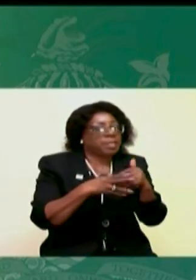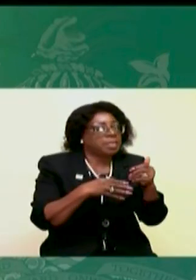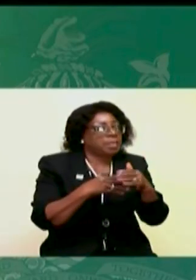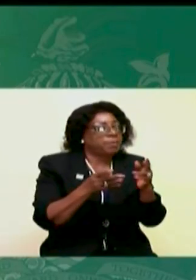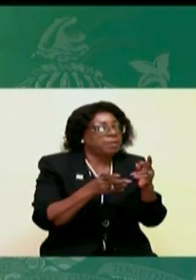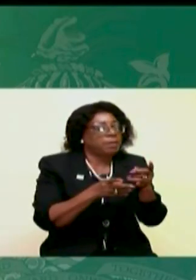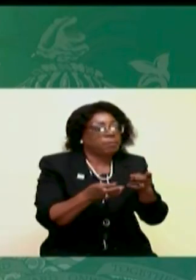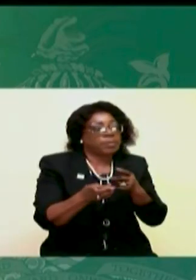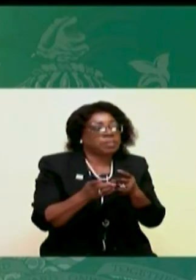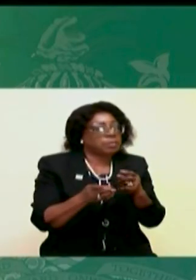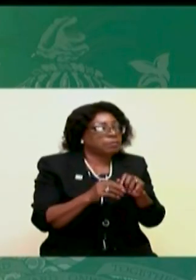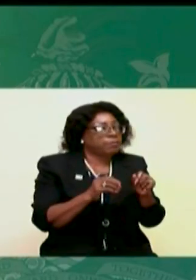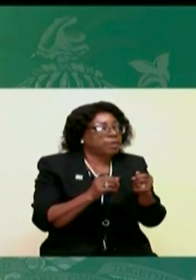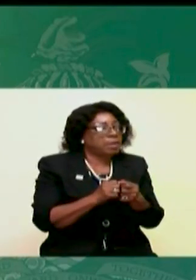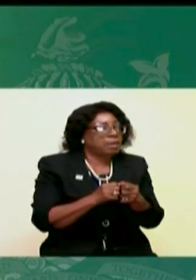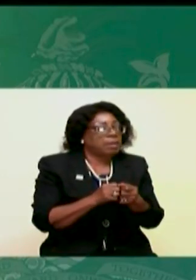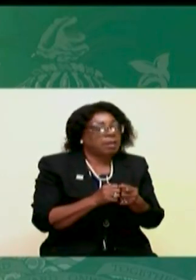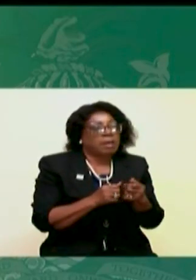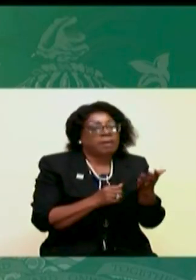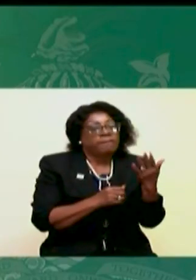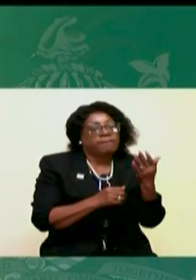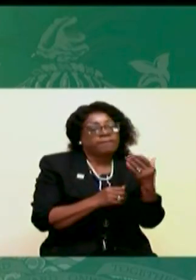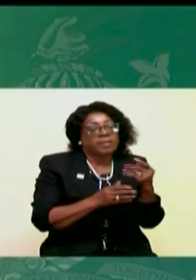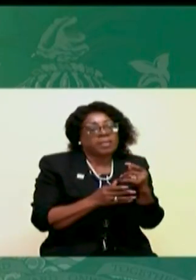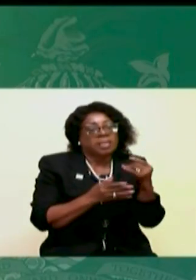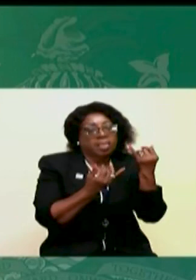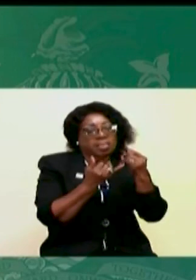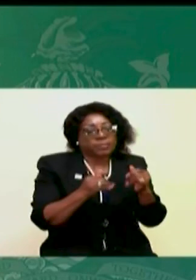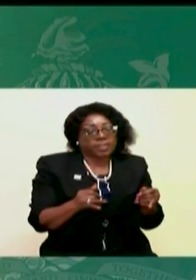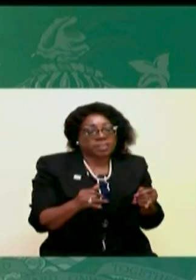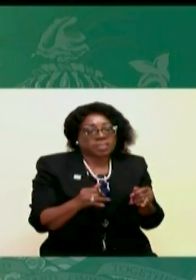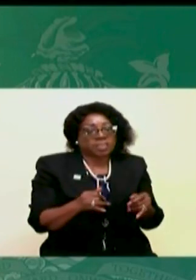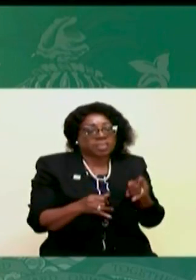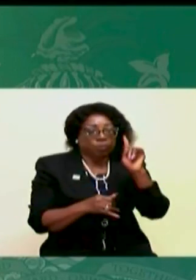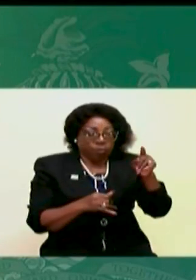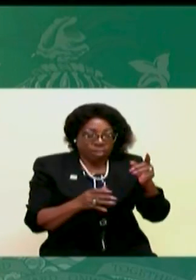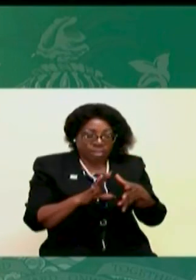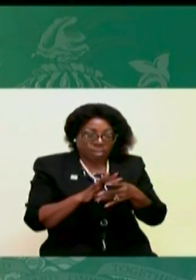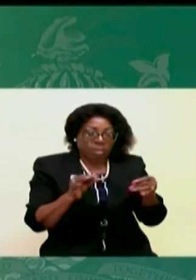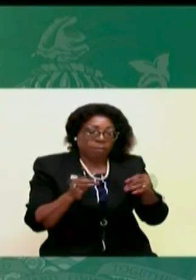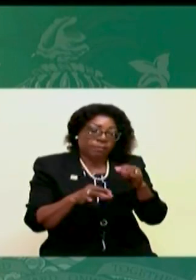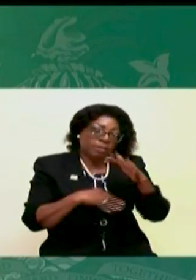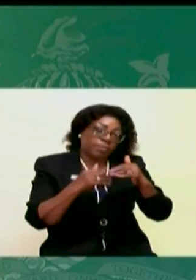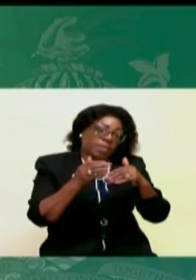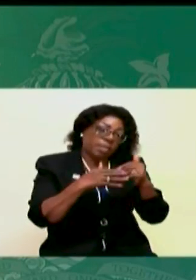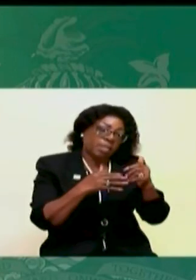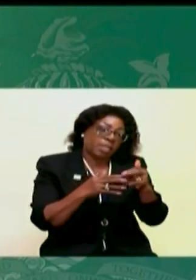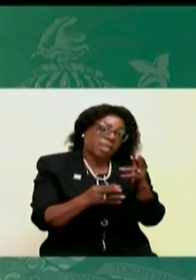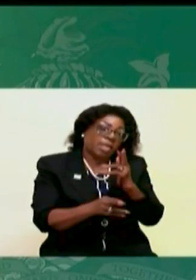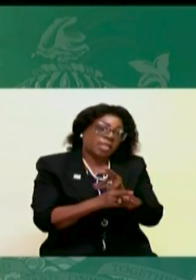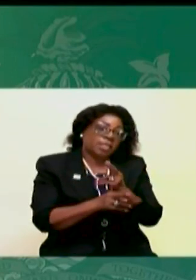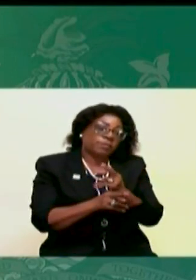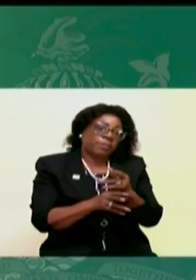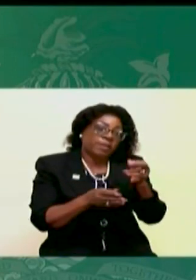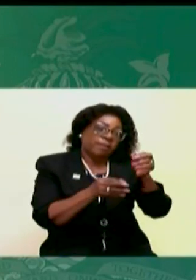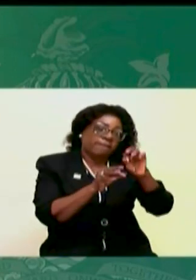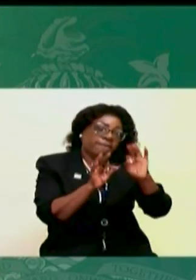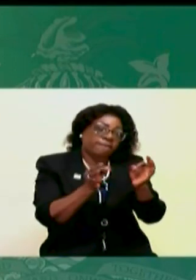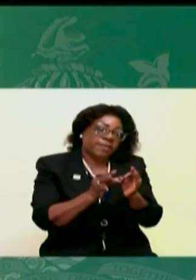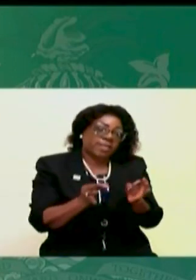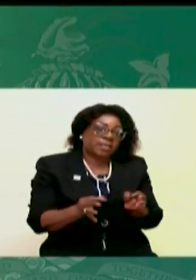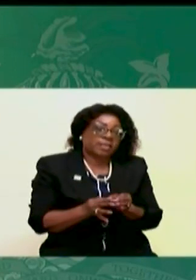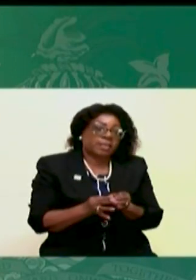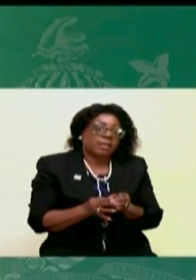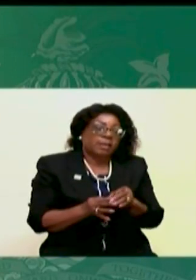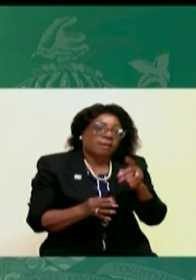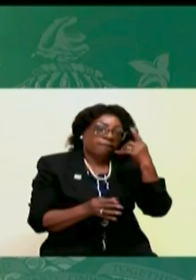50 we've been doing inspections, and just one of the buildings is properly fitted for